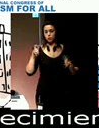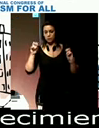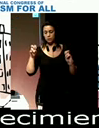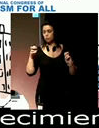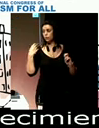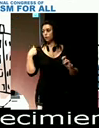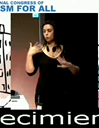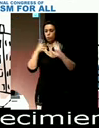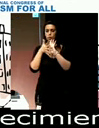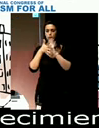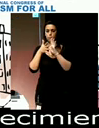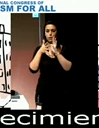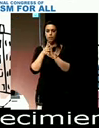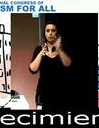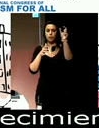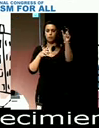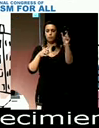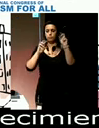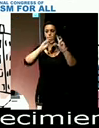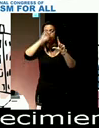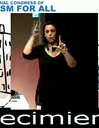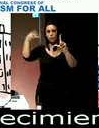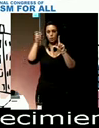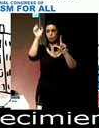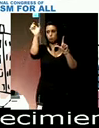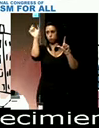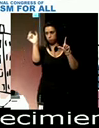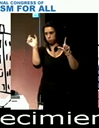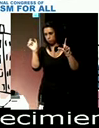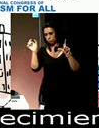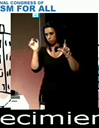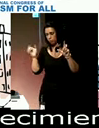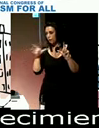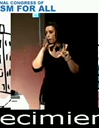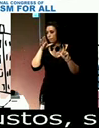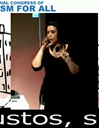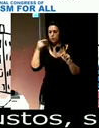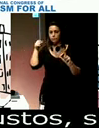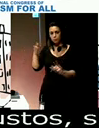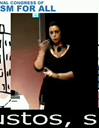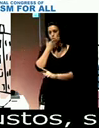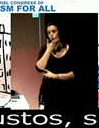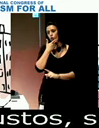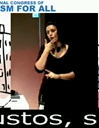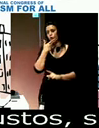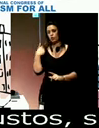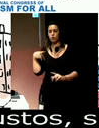In the sense, I am going to describe the different parts of the site